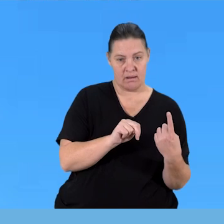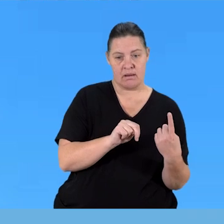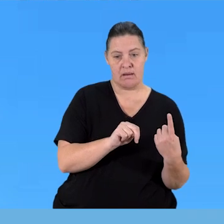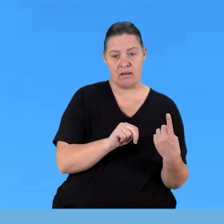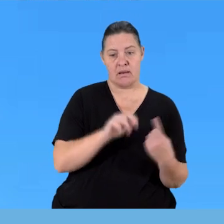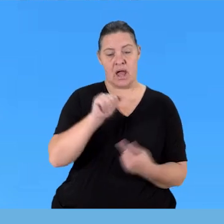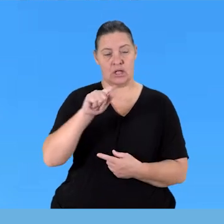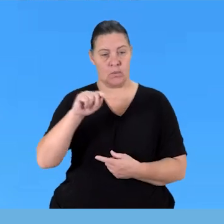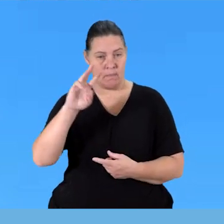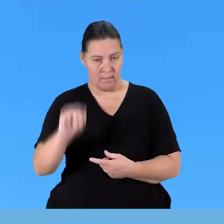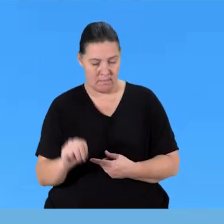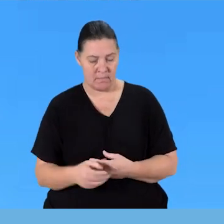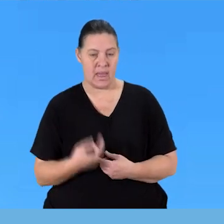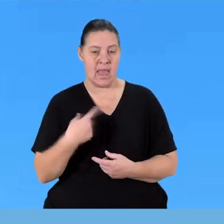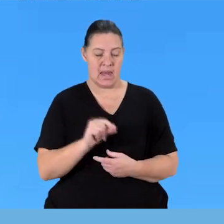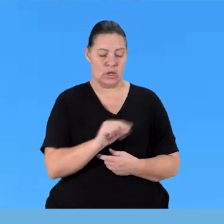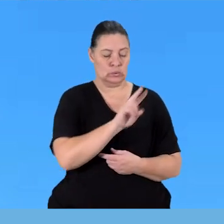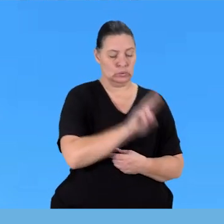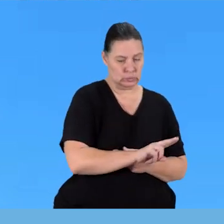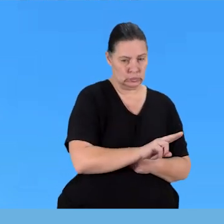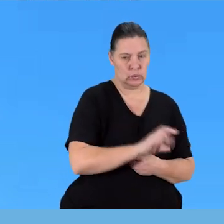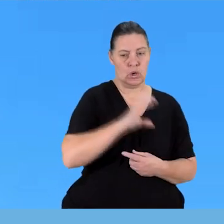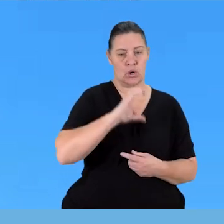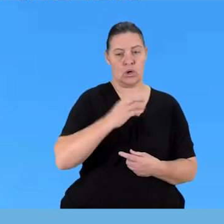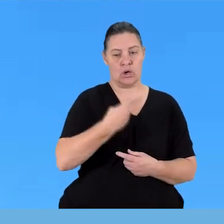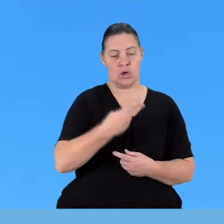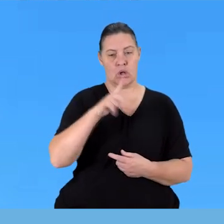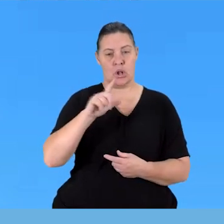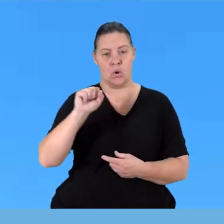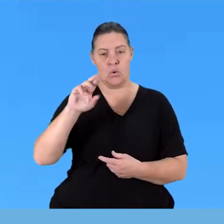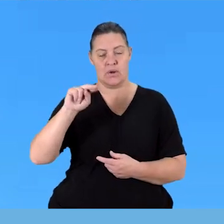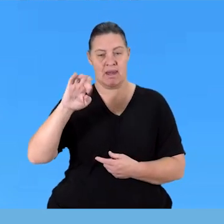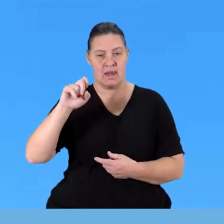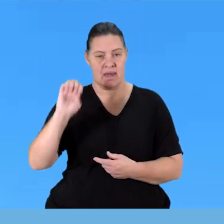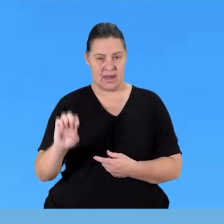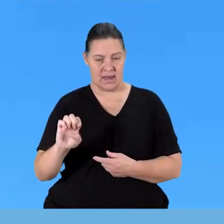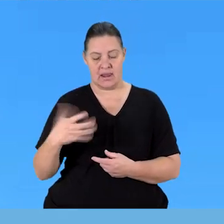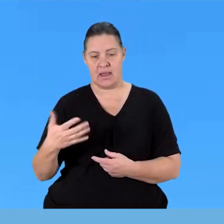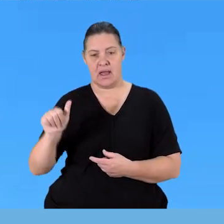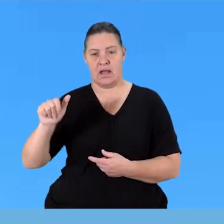and two chlorine atoms. Two chlorine atoms.